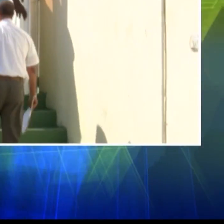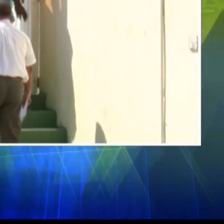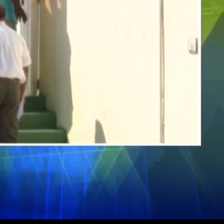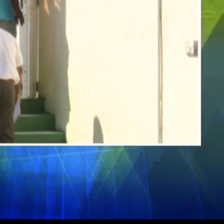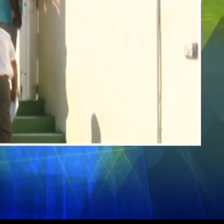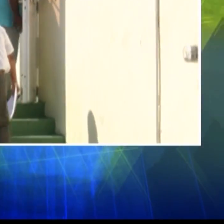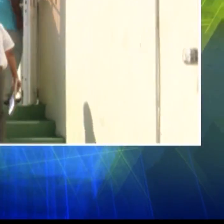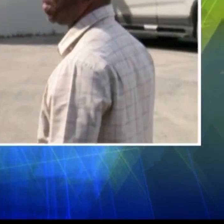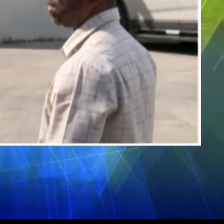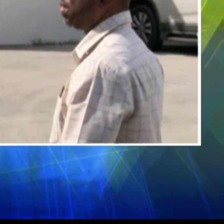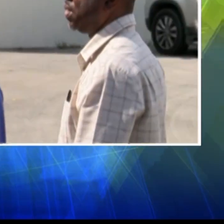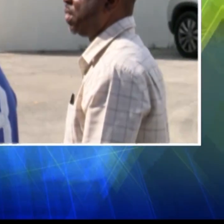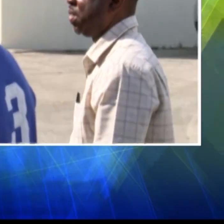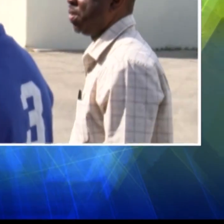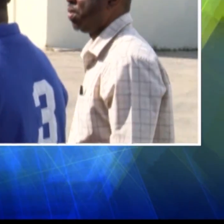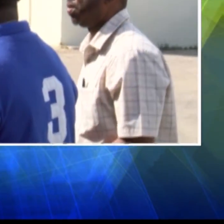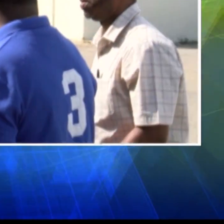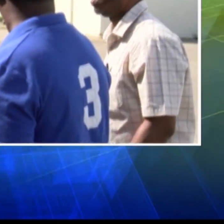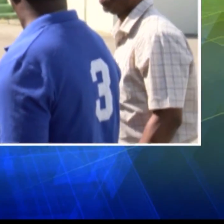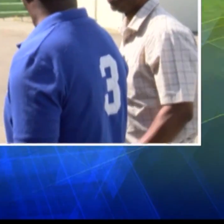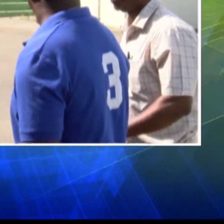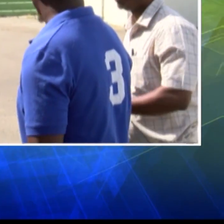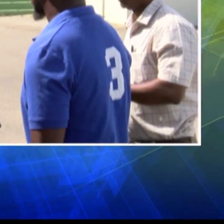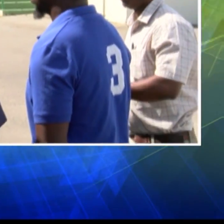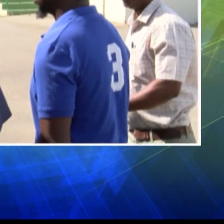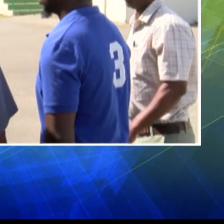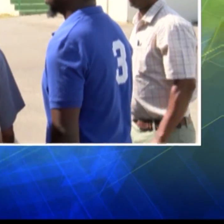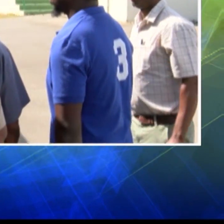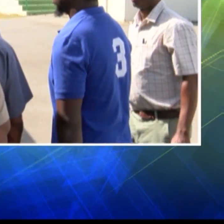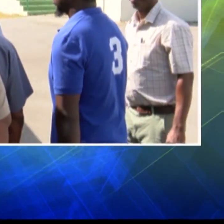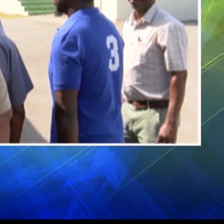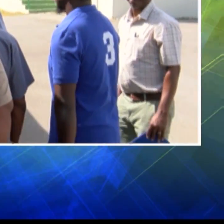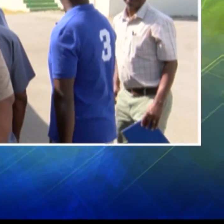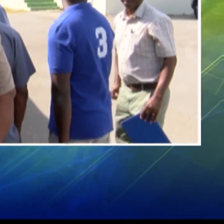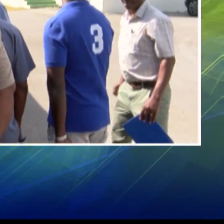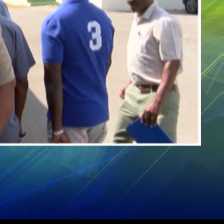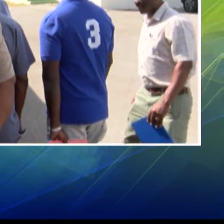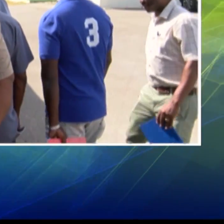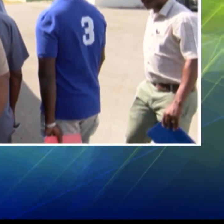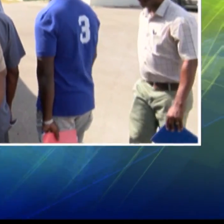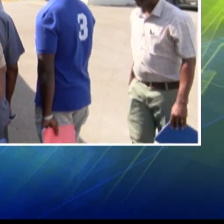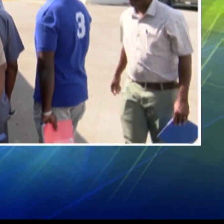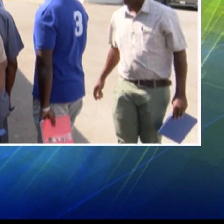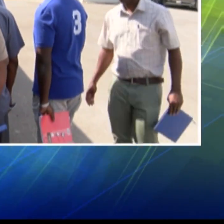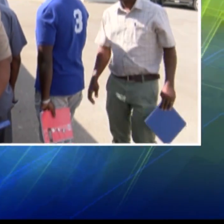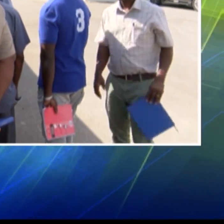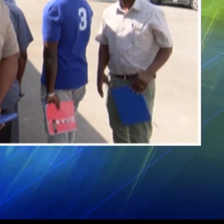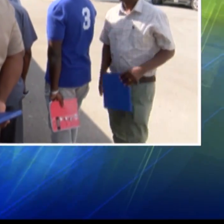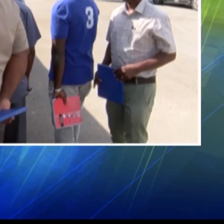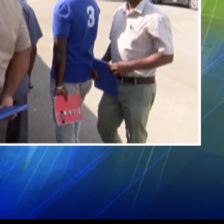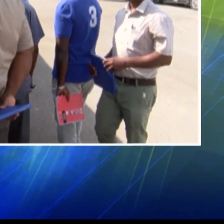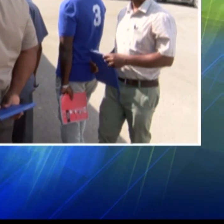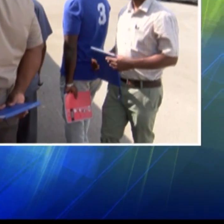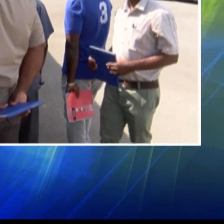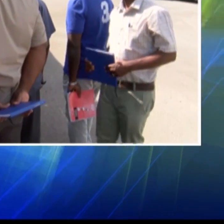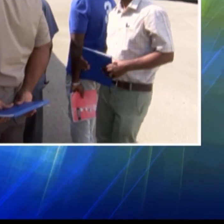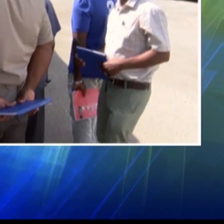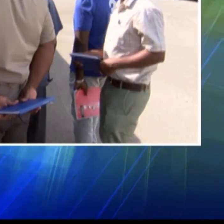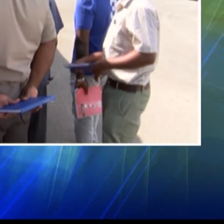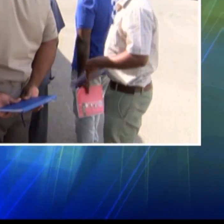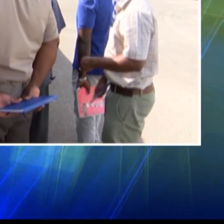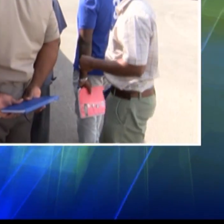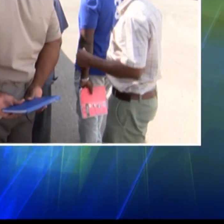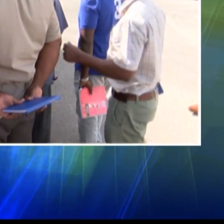of Organizing, Dwayne Paul, following a meeting between the two entities at the BAMC's headquarters this afternoon. He says, however,